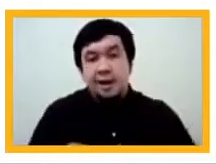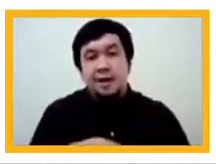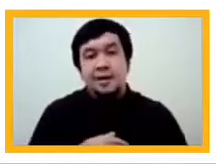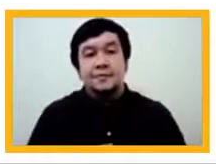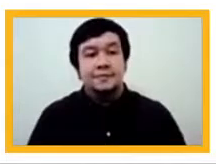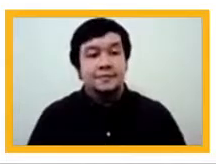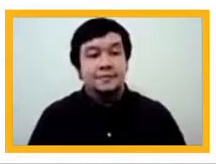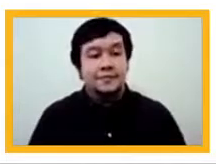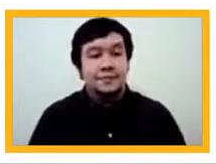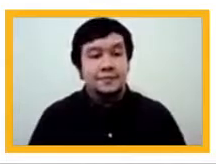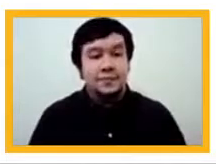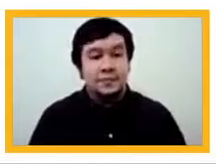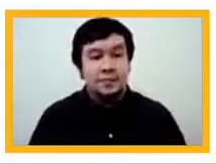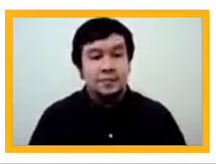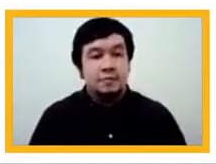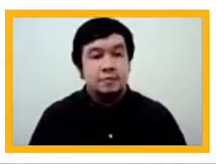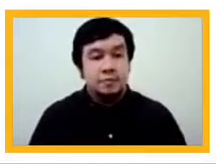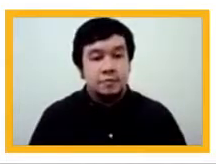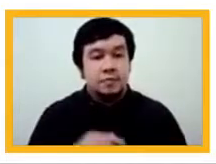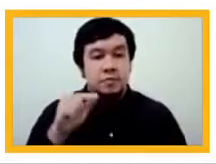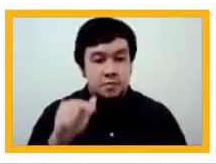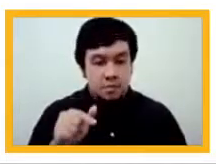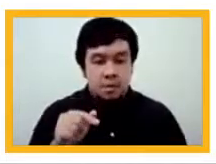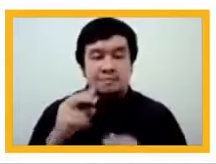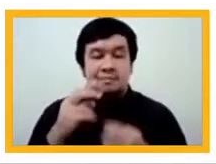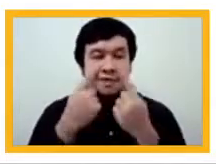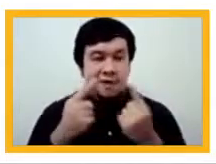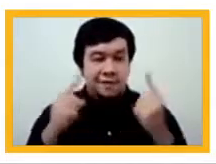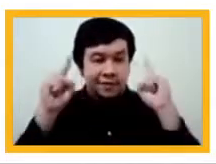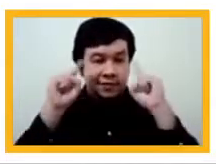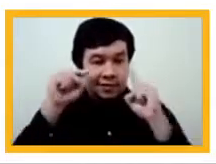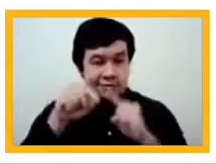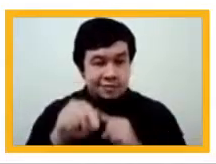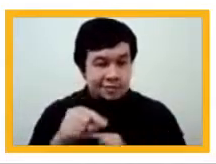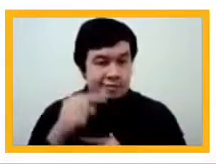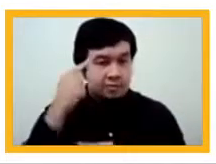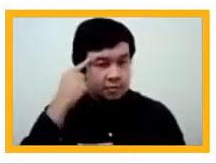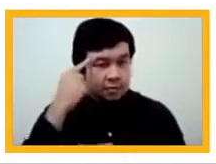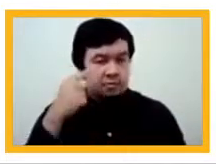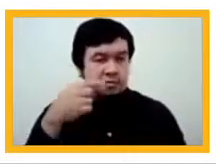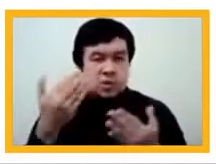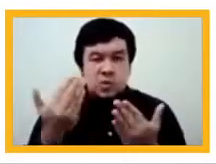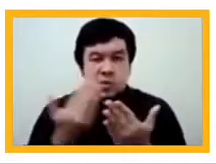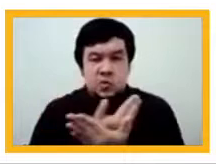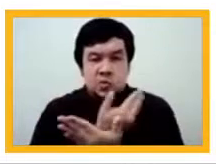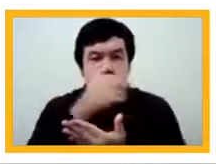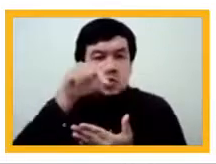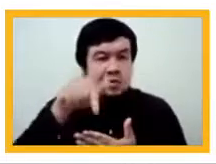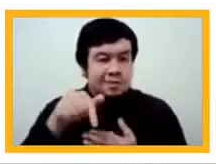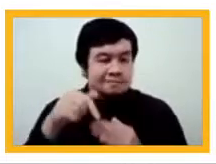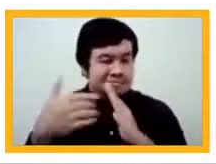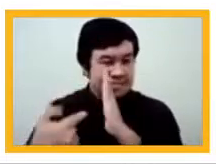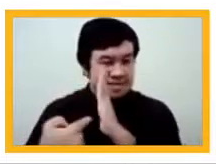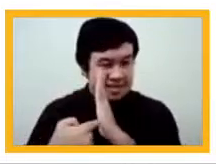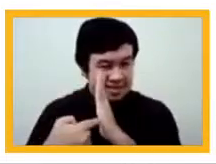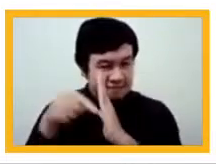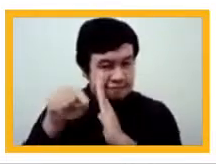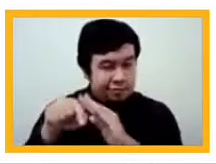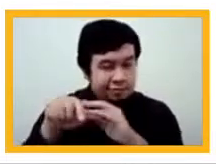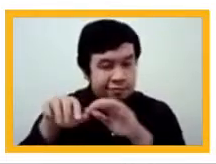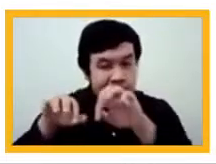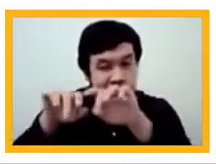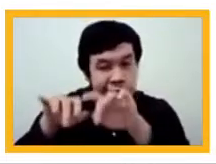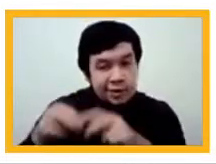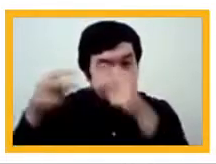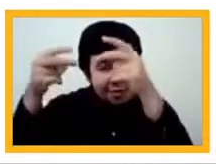we built a new admission system for software talented students. And also, we focused